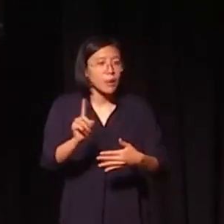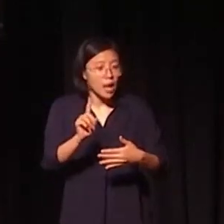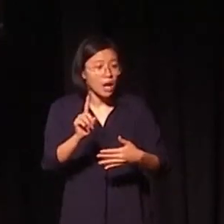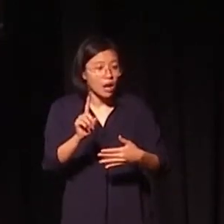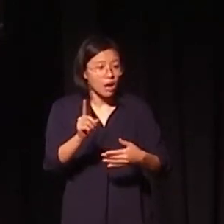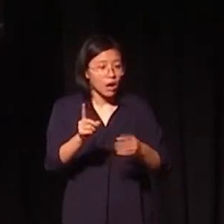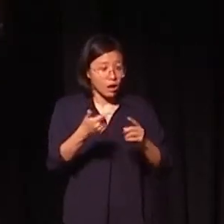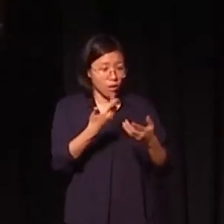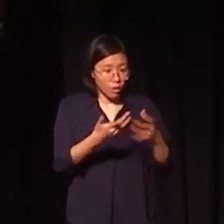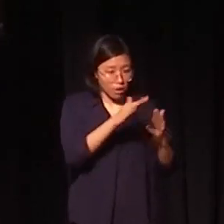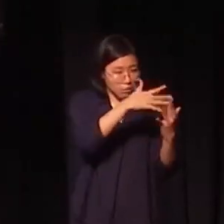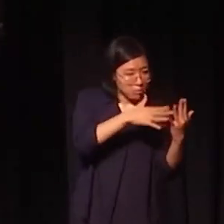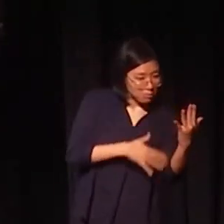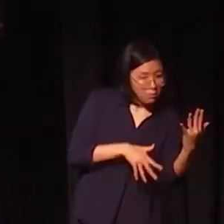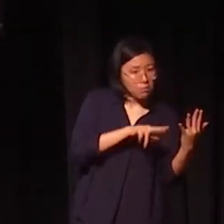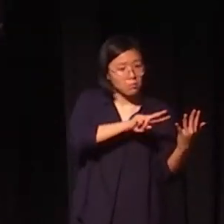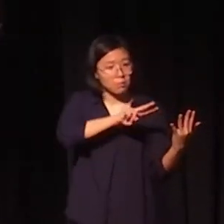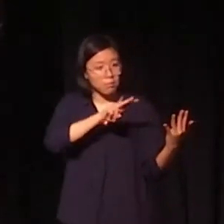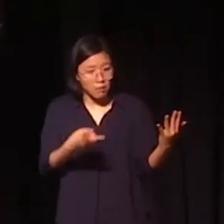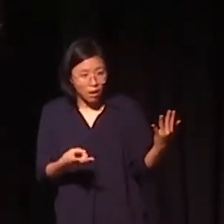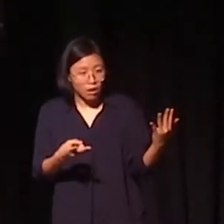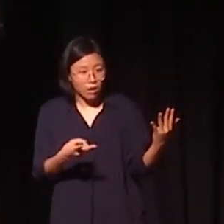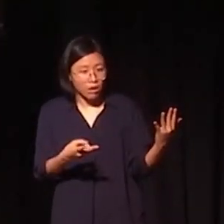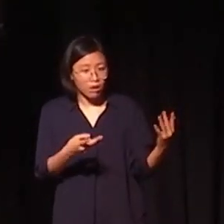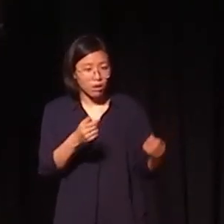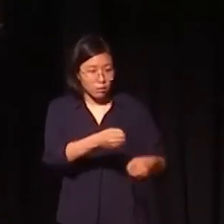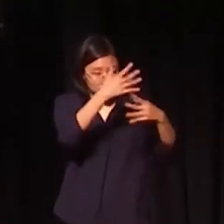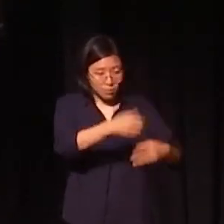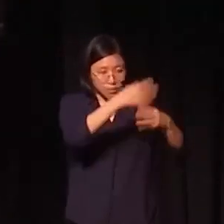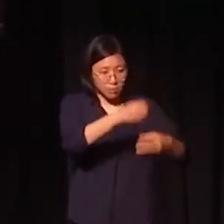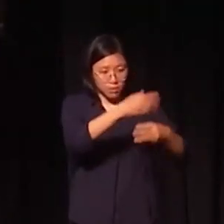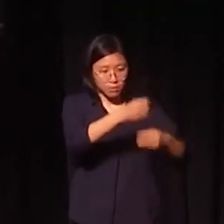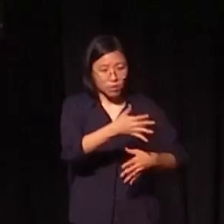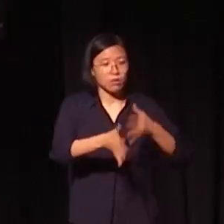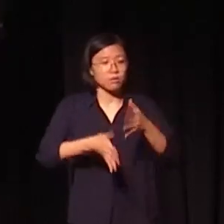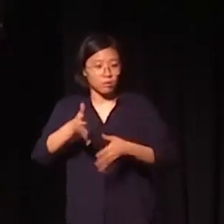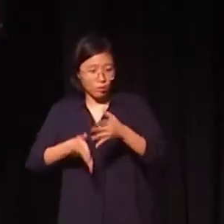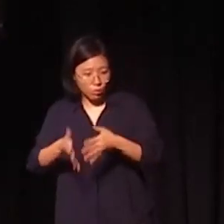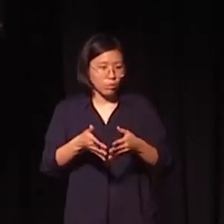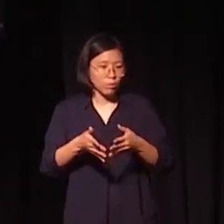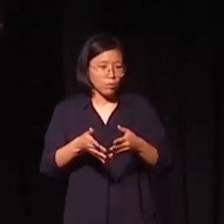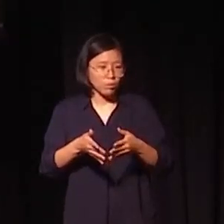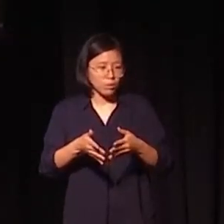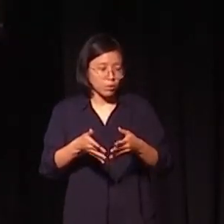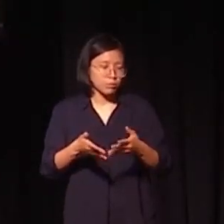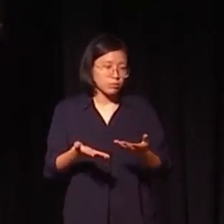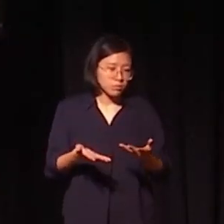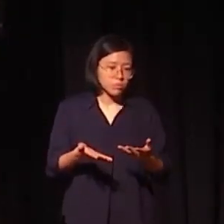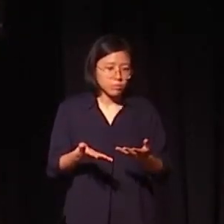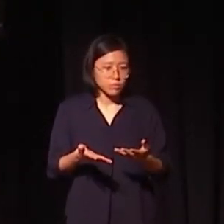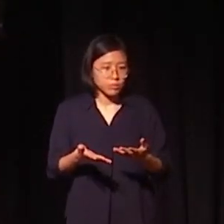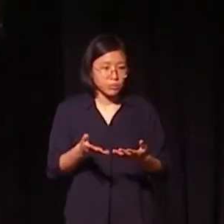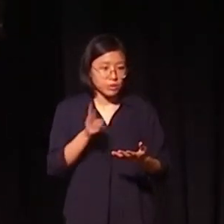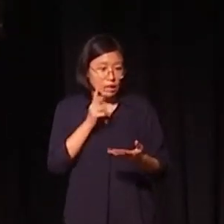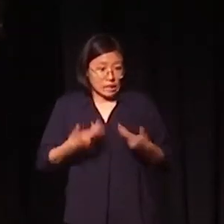text-based, so like auto cue in conferences, you'll see them working from an auto cue, like speech-to-text auto cue. So, for example, in this context,